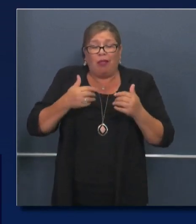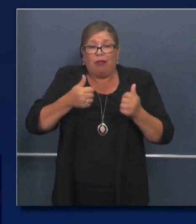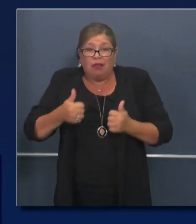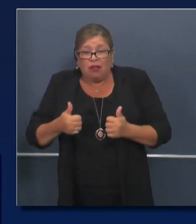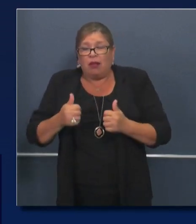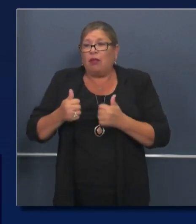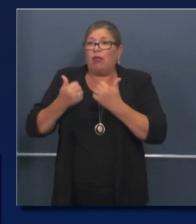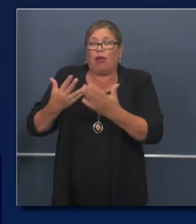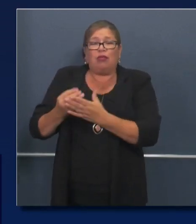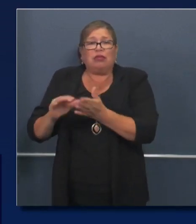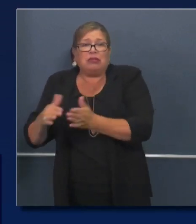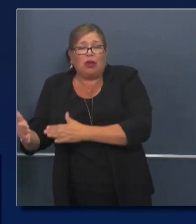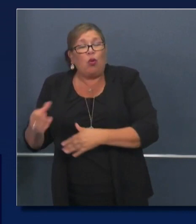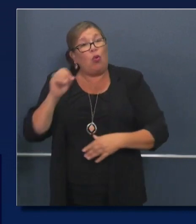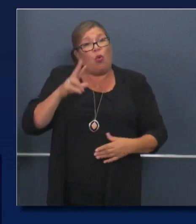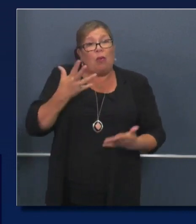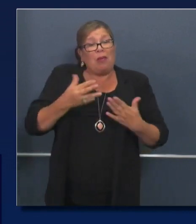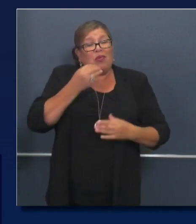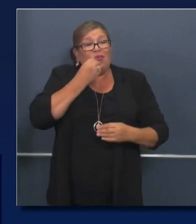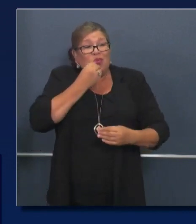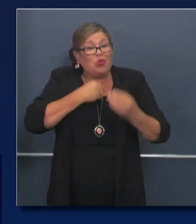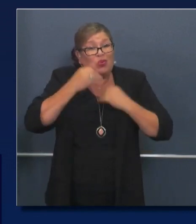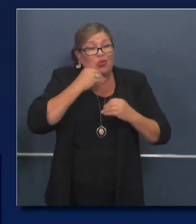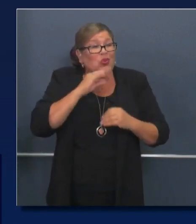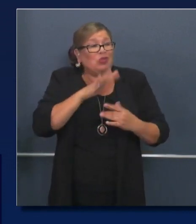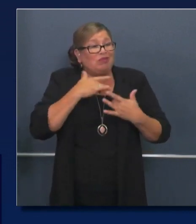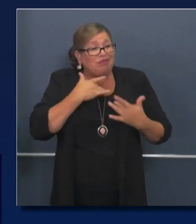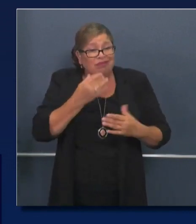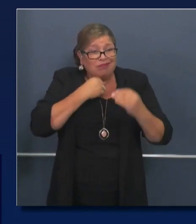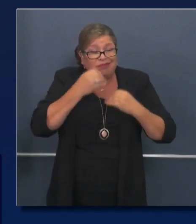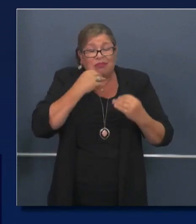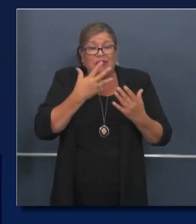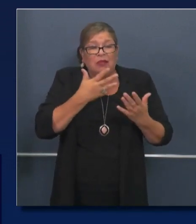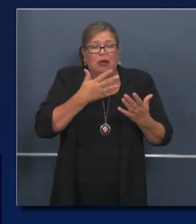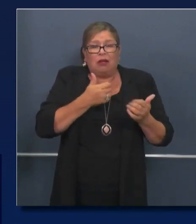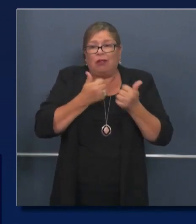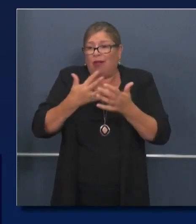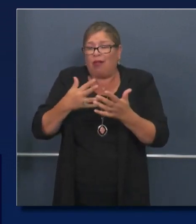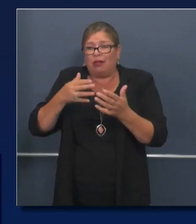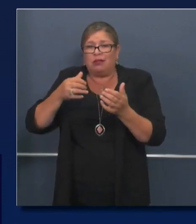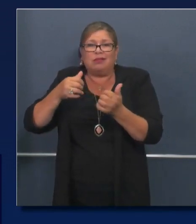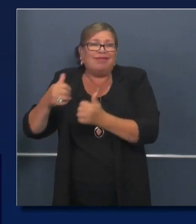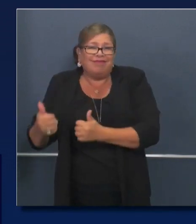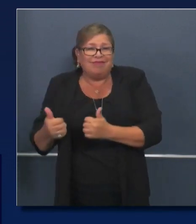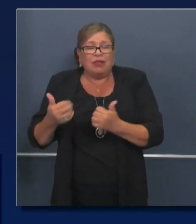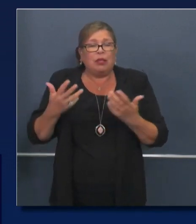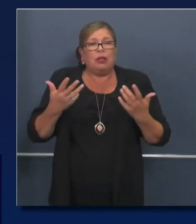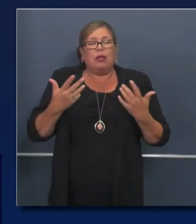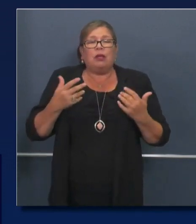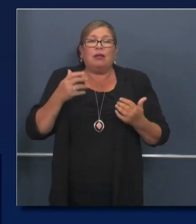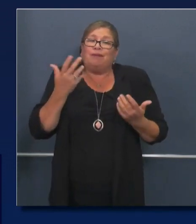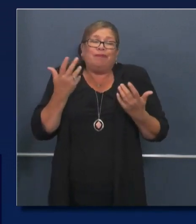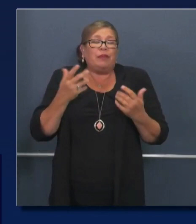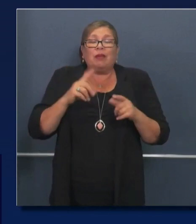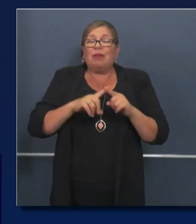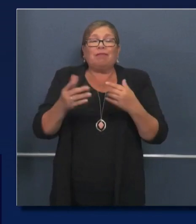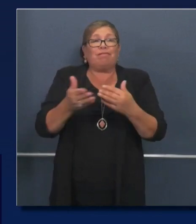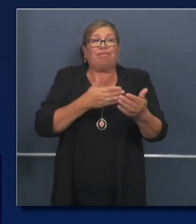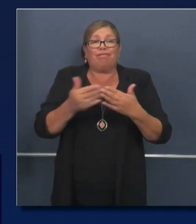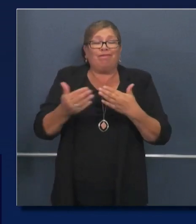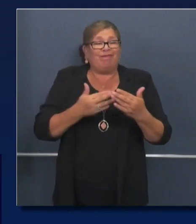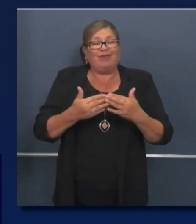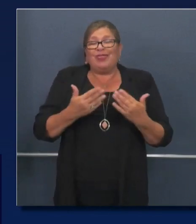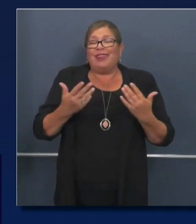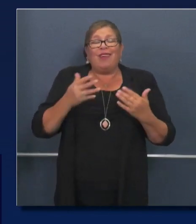believe are part and parcel of this, as well as the nature of essential work in the state of California being overly represented by people of color in this